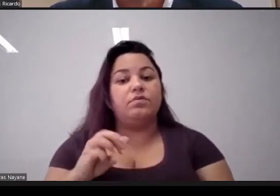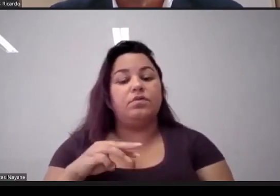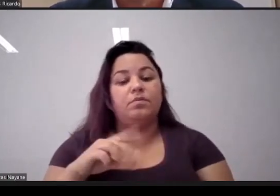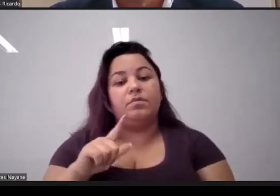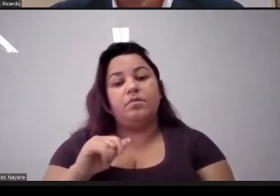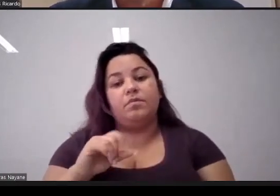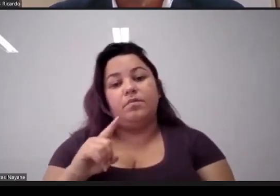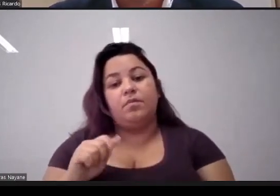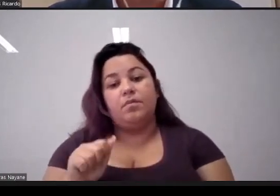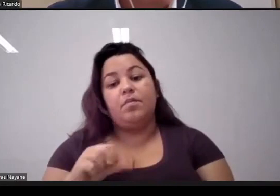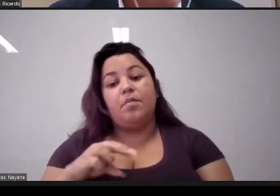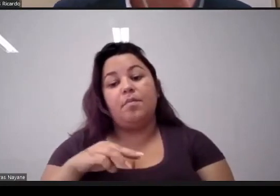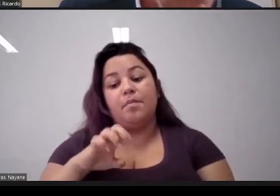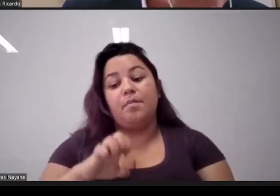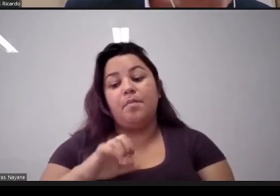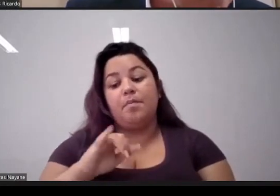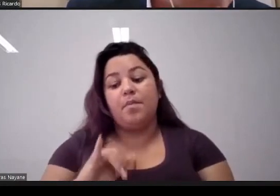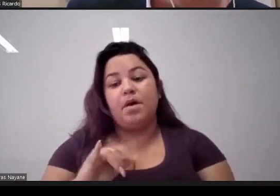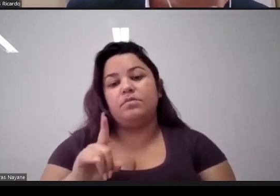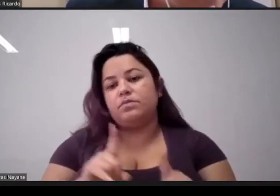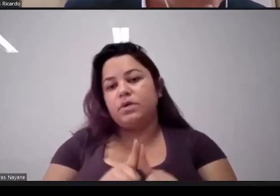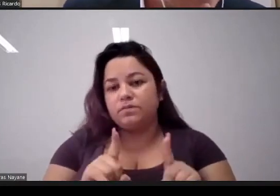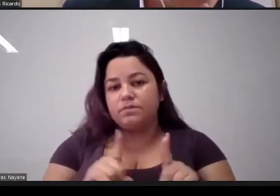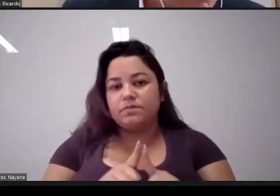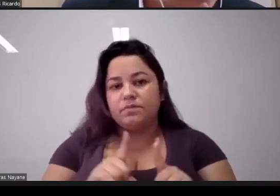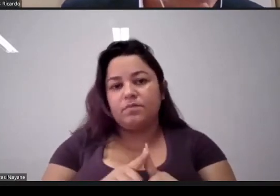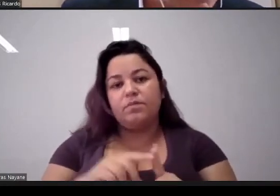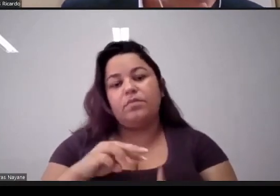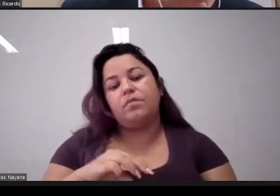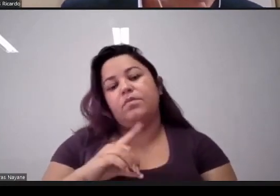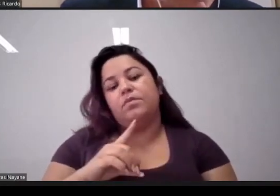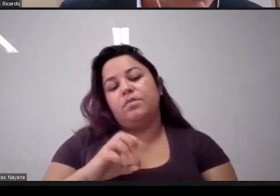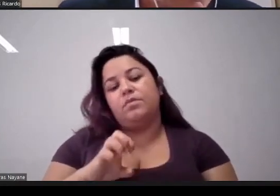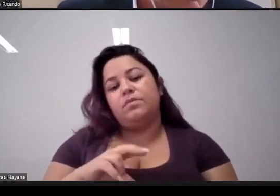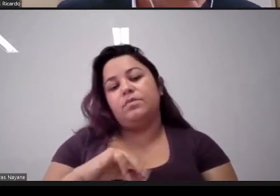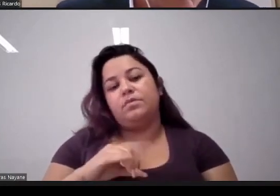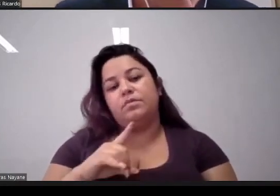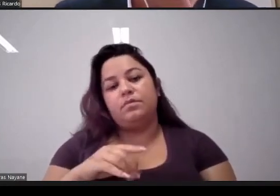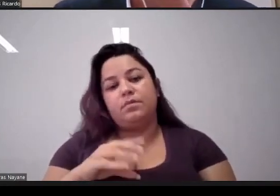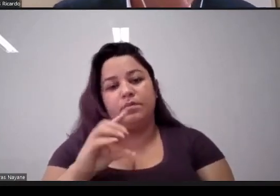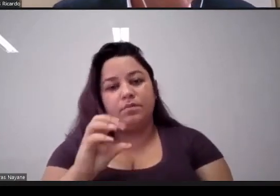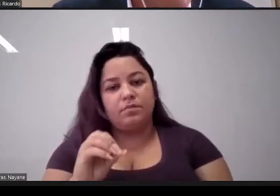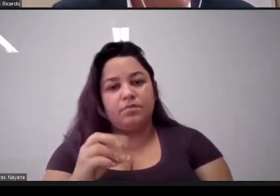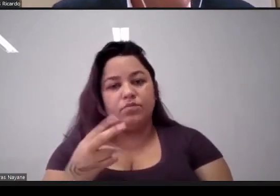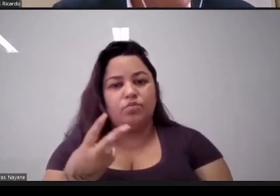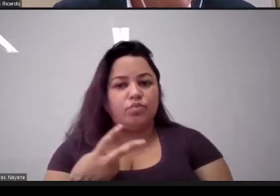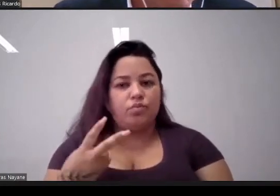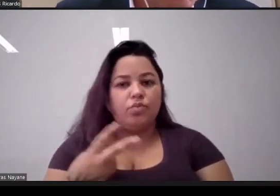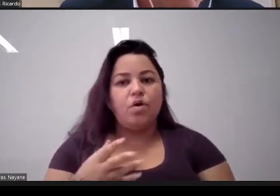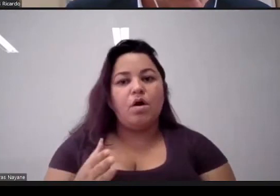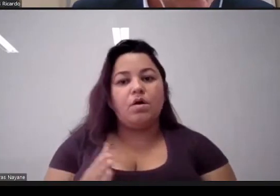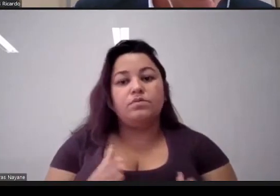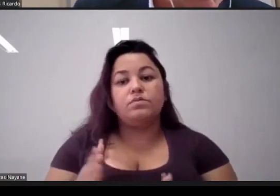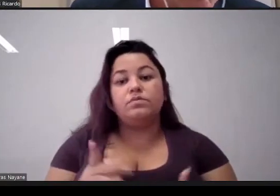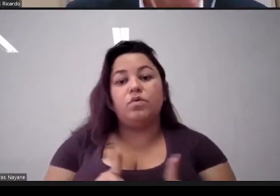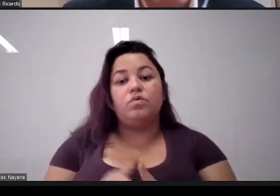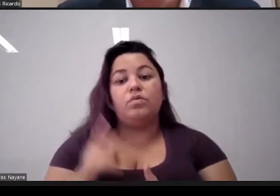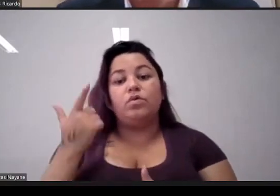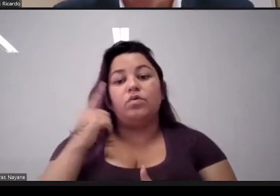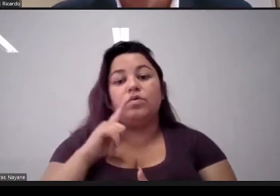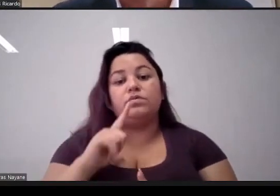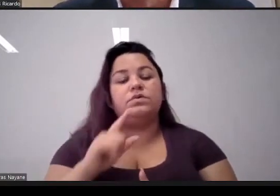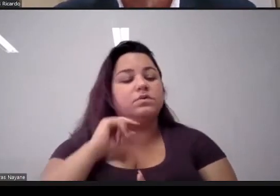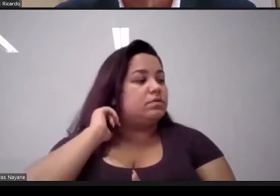Its main purpose was to formalize, and it was good. So we still have some people that